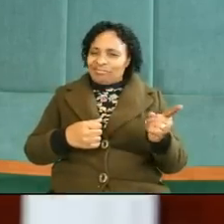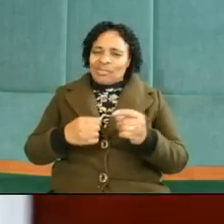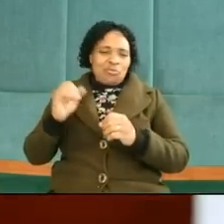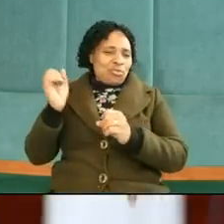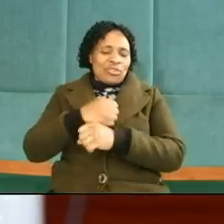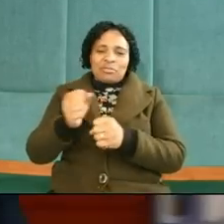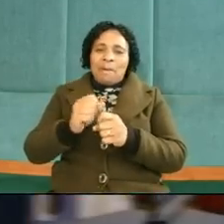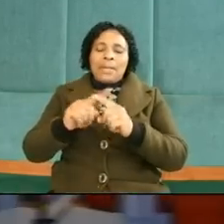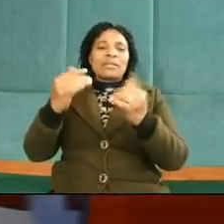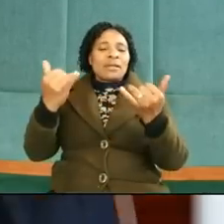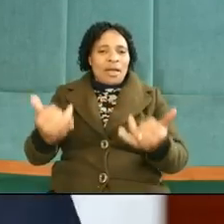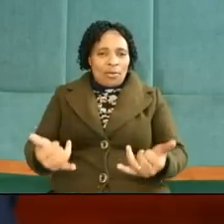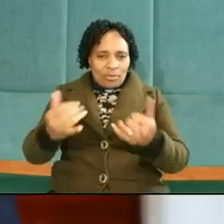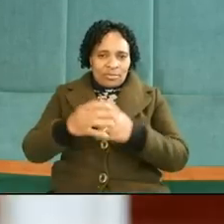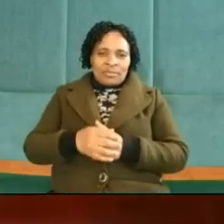possible. But now,